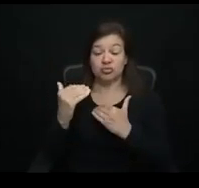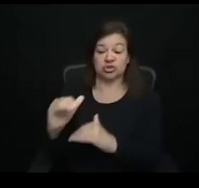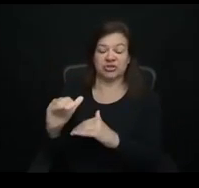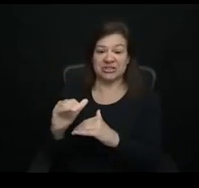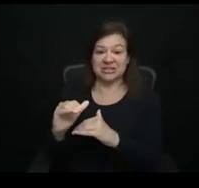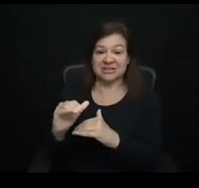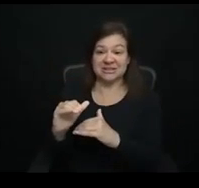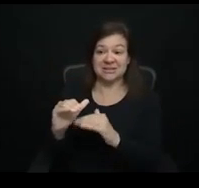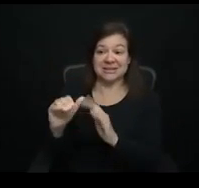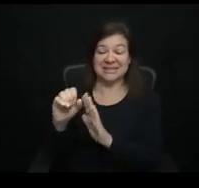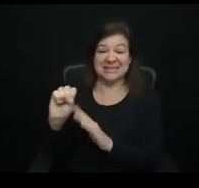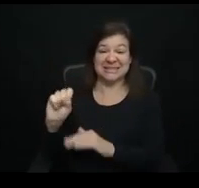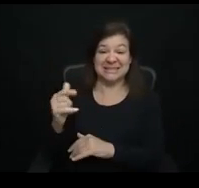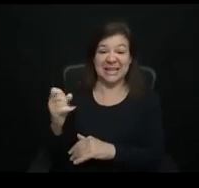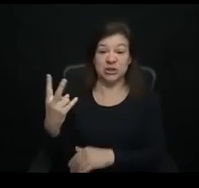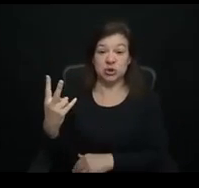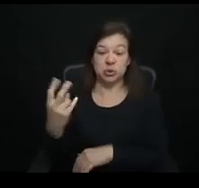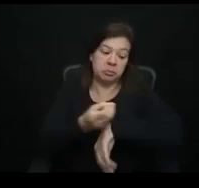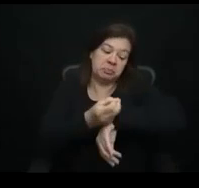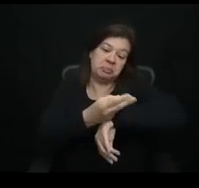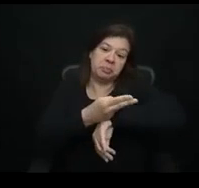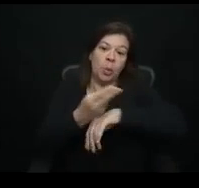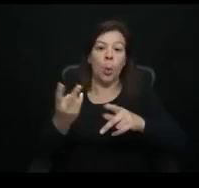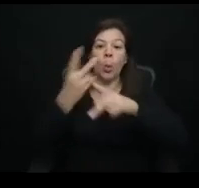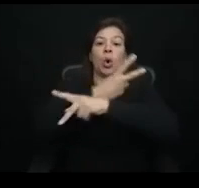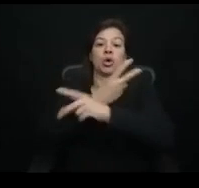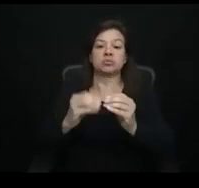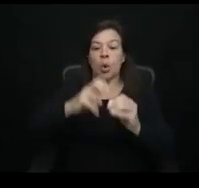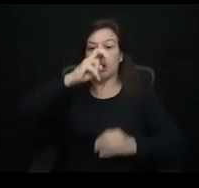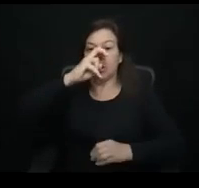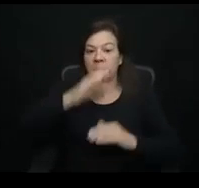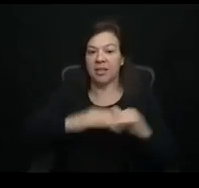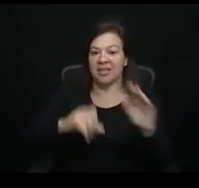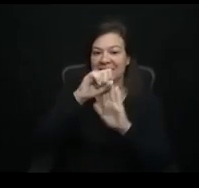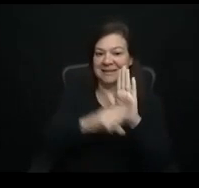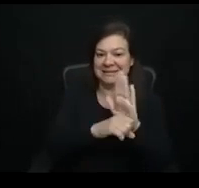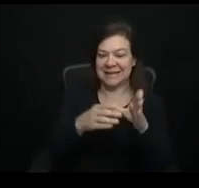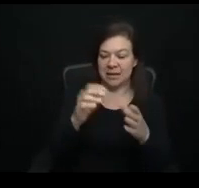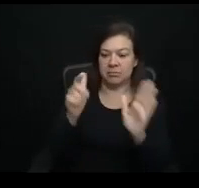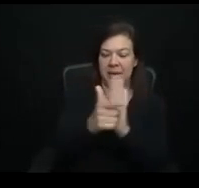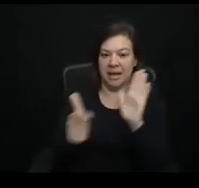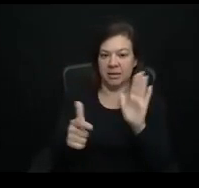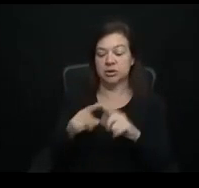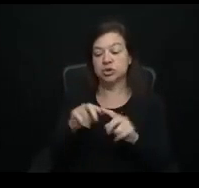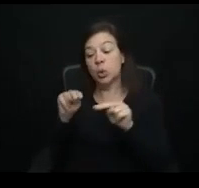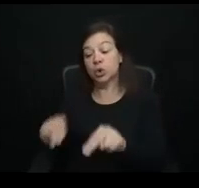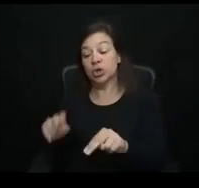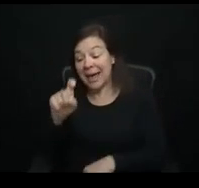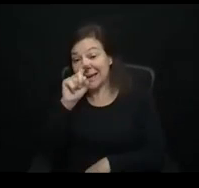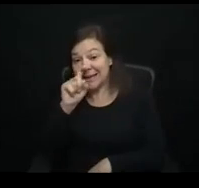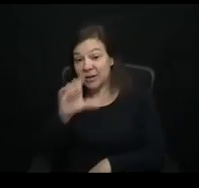the statewide ban. You can find information on Eagle County Stage 2 fire restrictions at